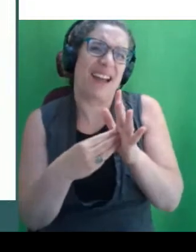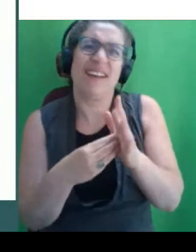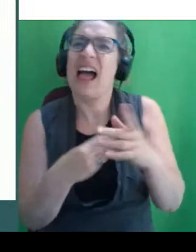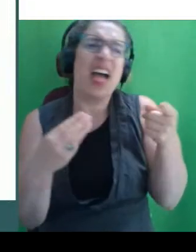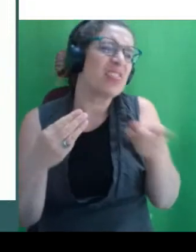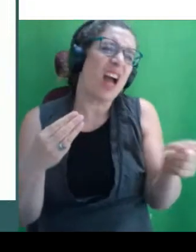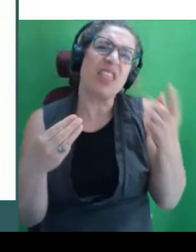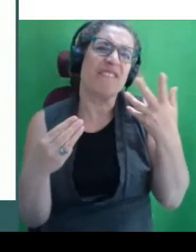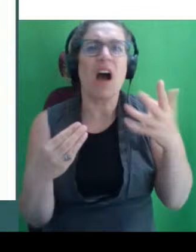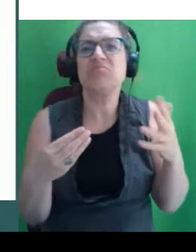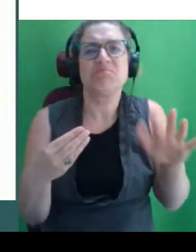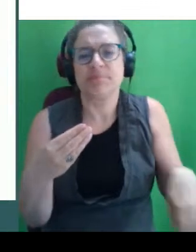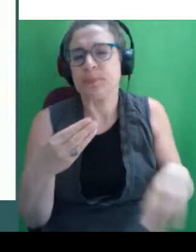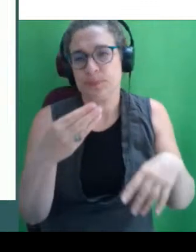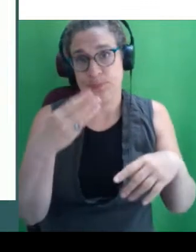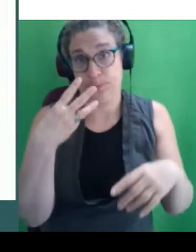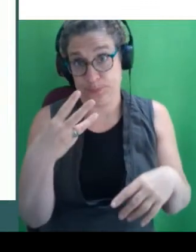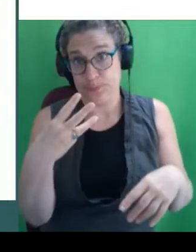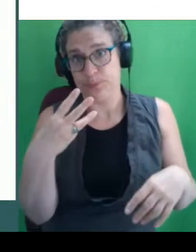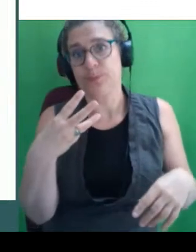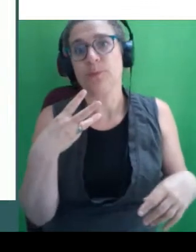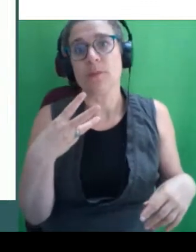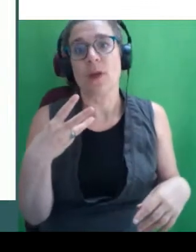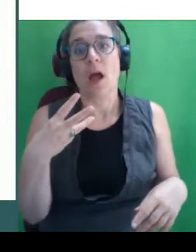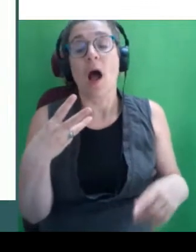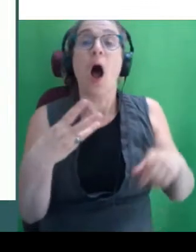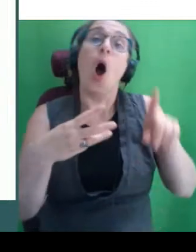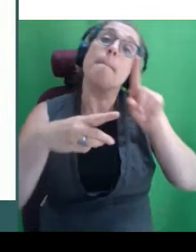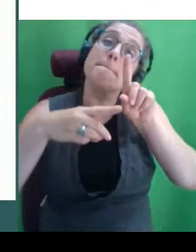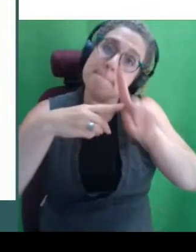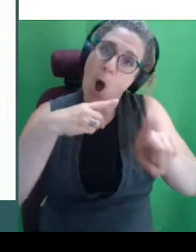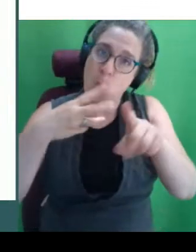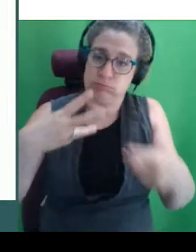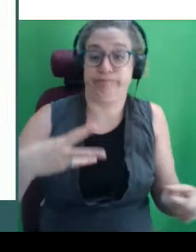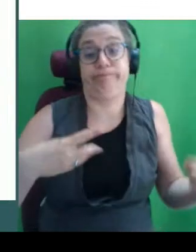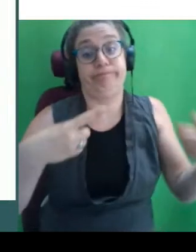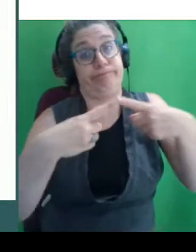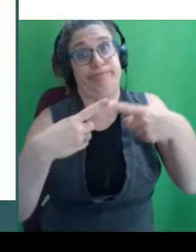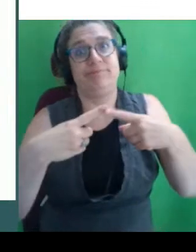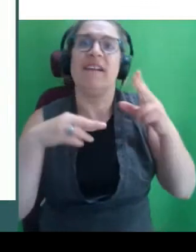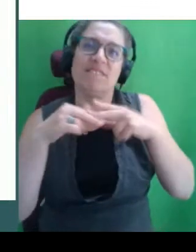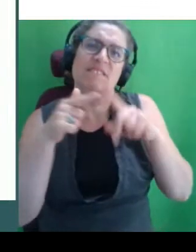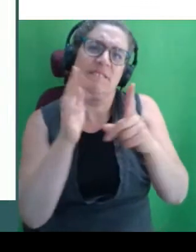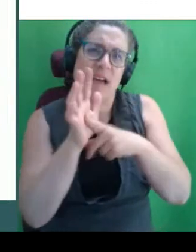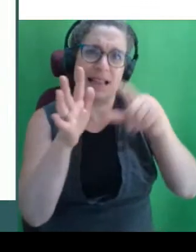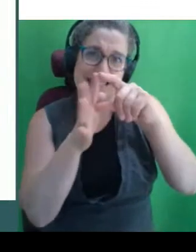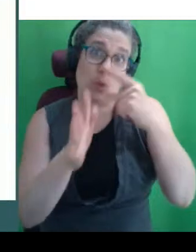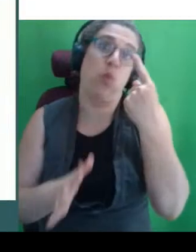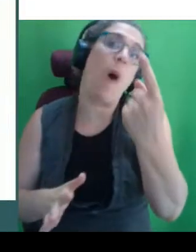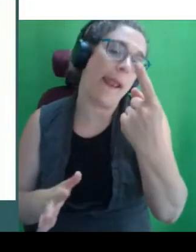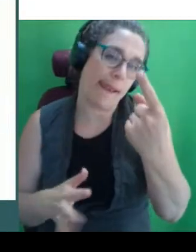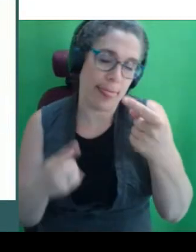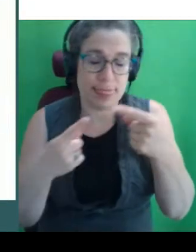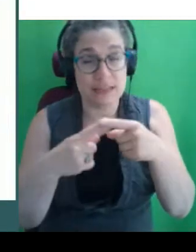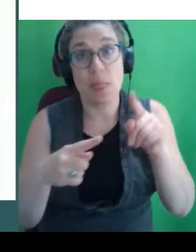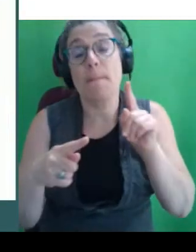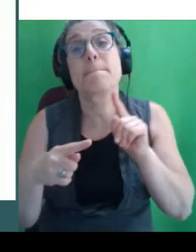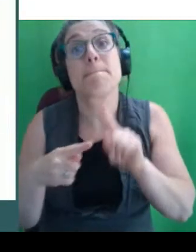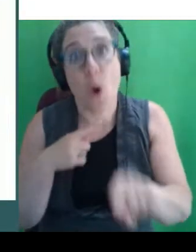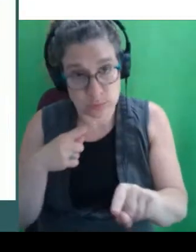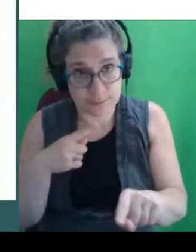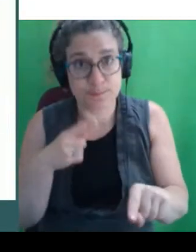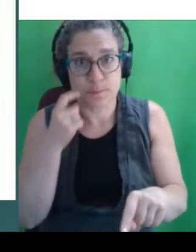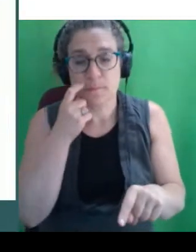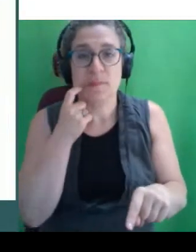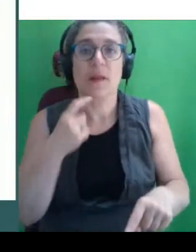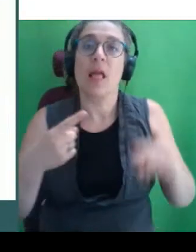significance. But the one of most clinical significance is the FeLD1. So it's secreted predominantly